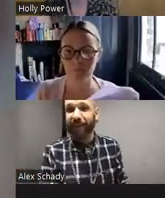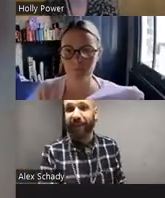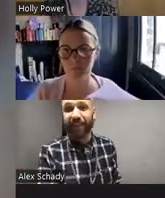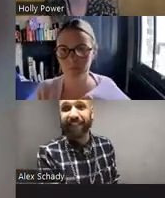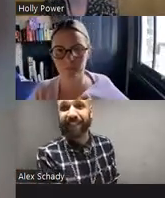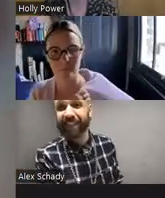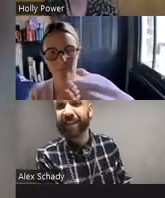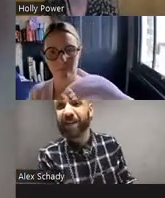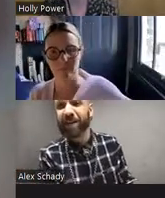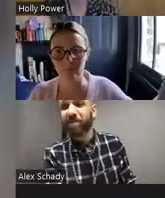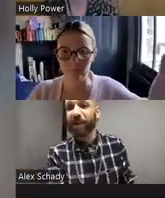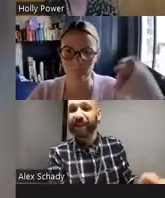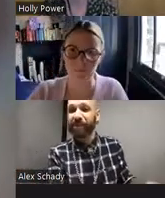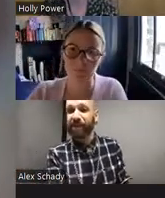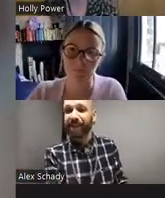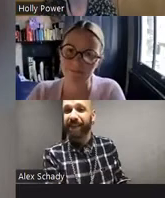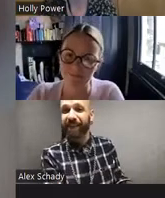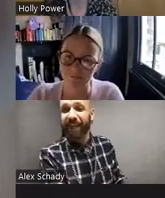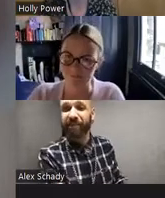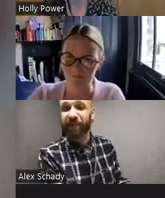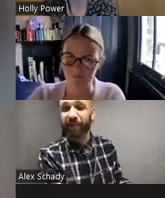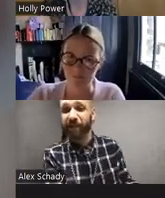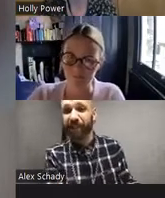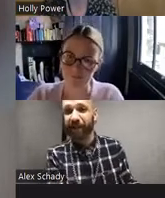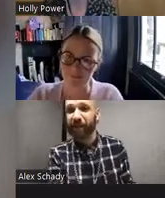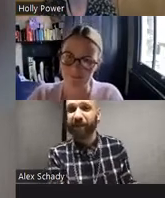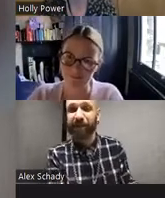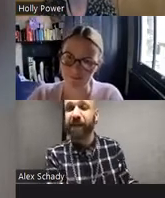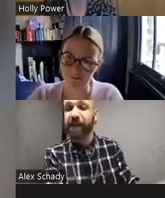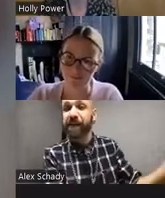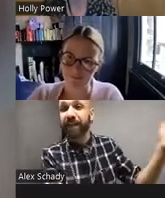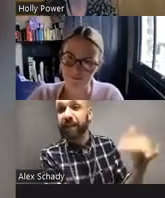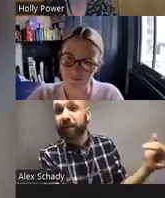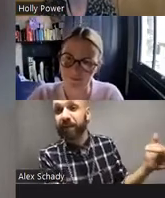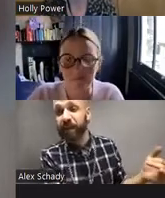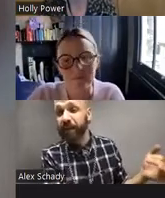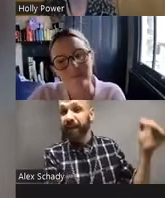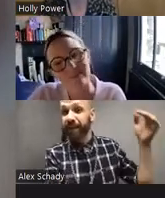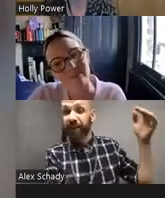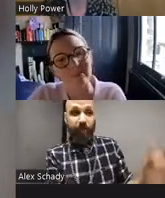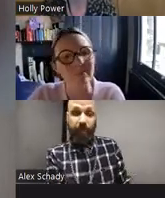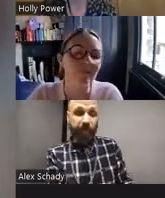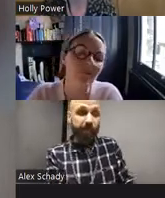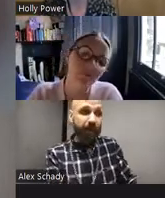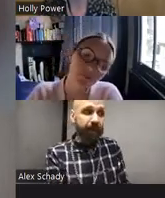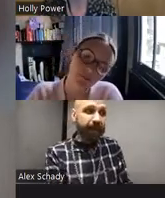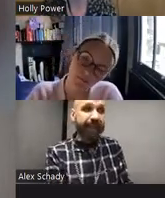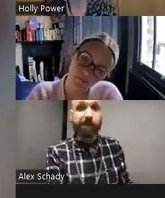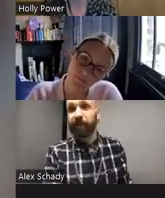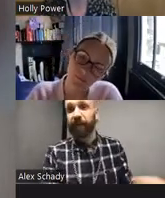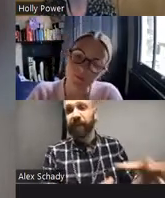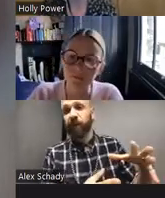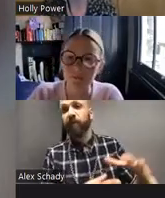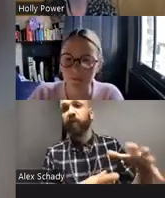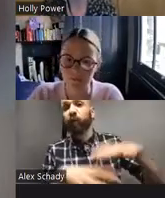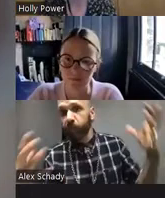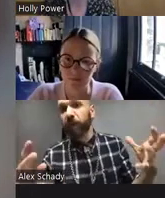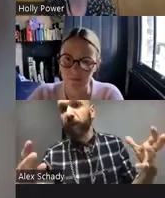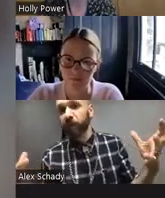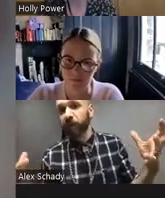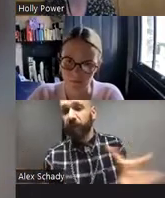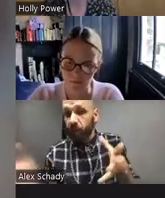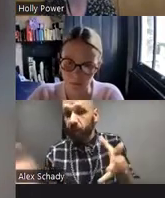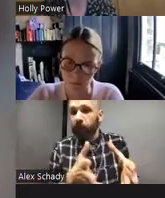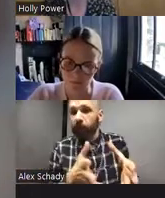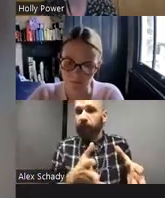packages at breakneck speed to have participants have the right materials. And sometimes it's about finding a way in which a group